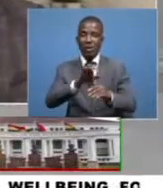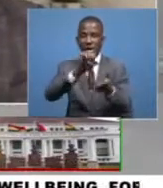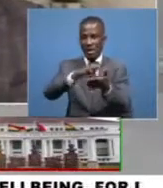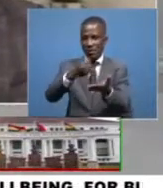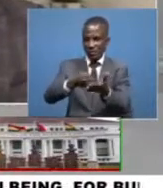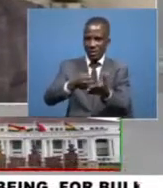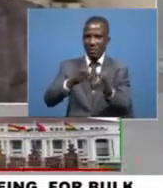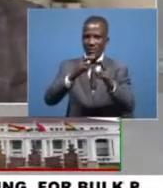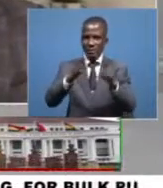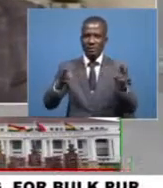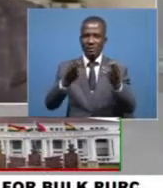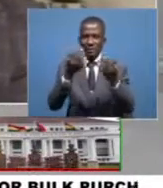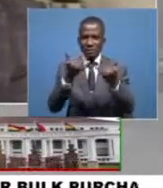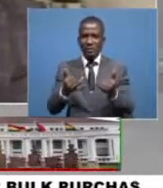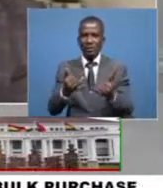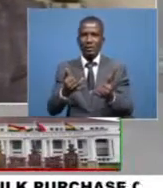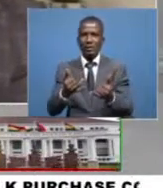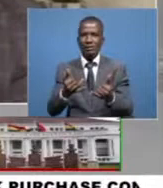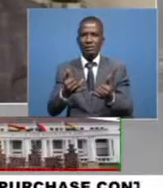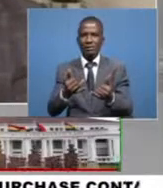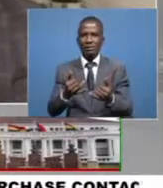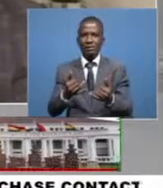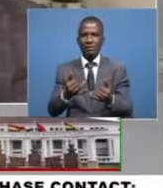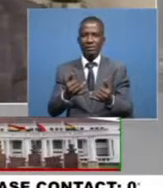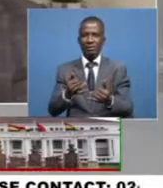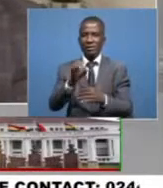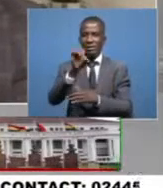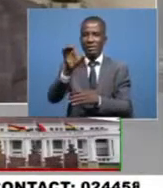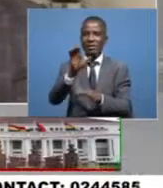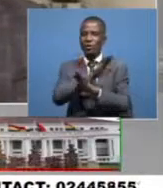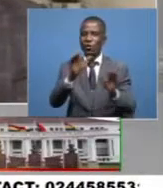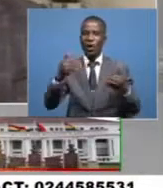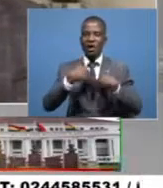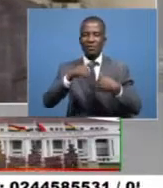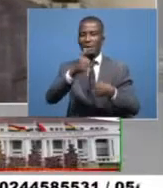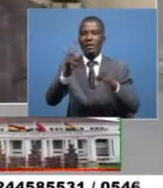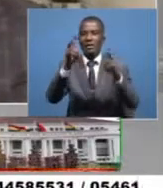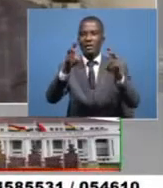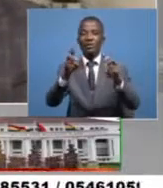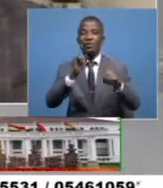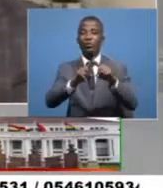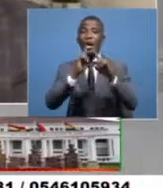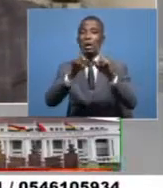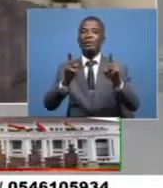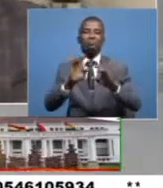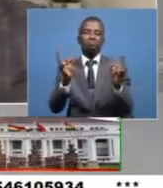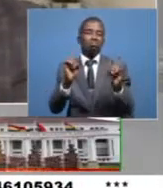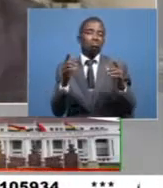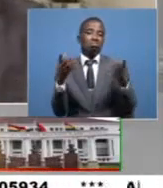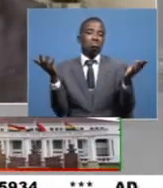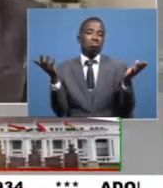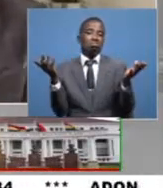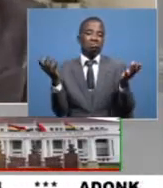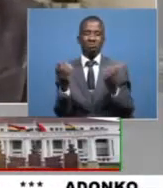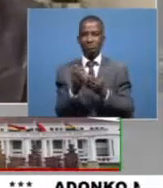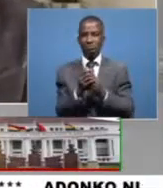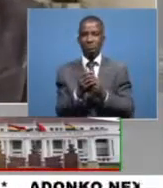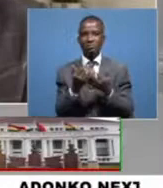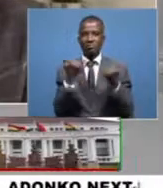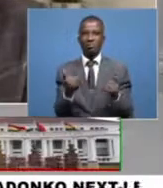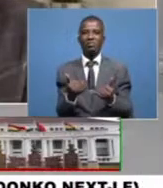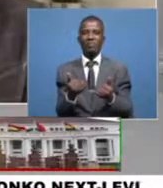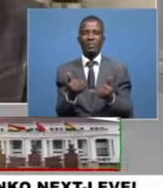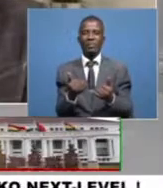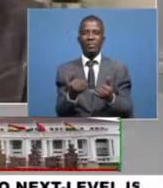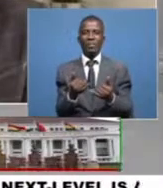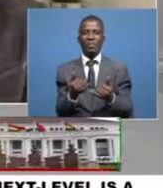far, the defendant has no case to answer. So they will make a submission of no case where they are put to an election one.